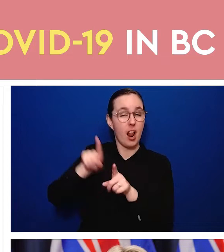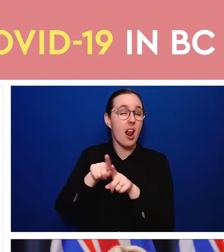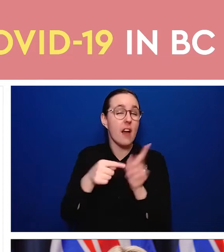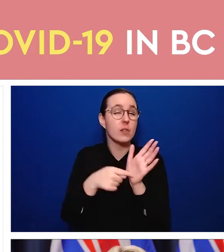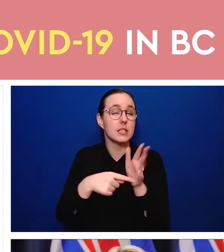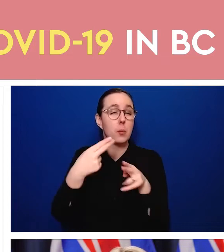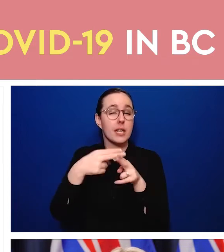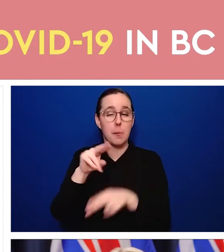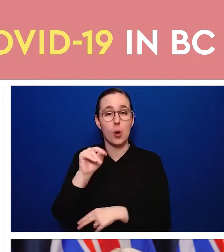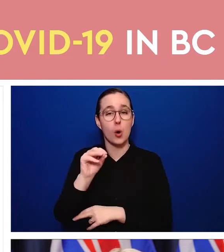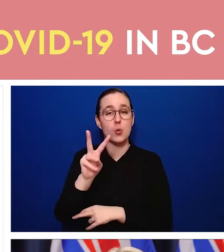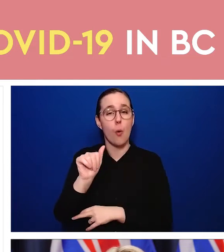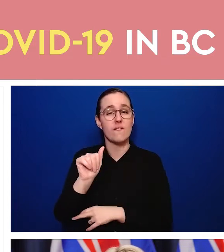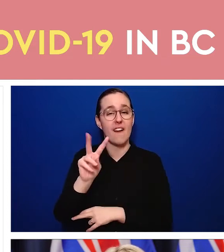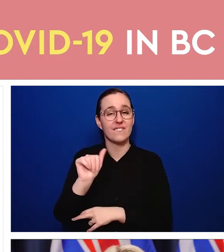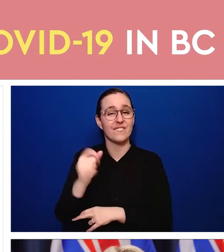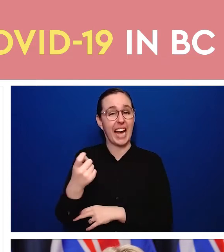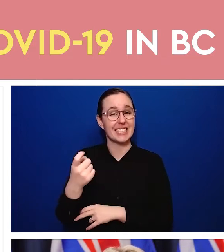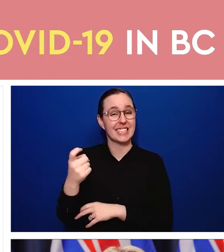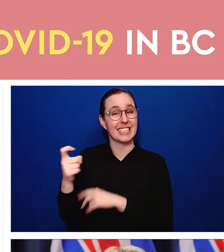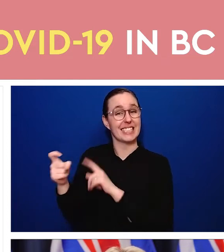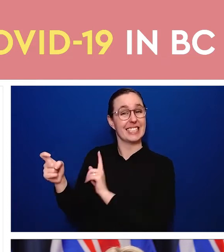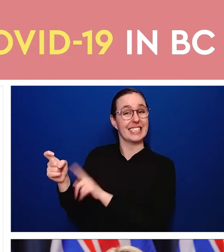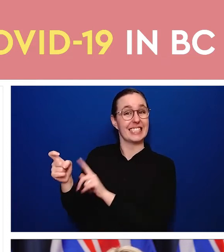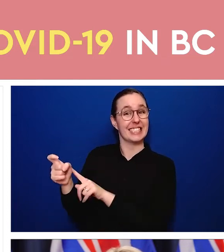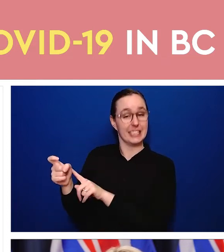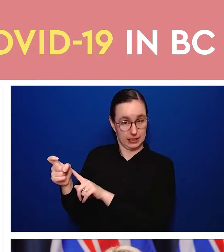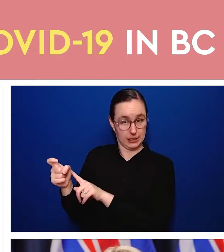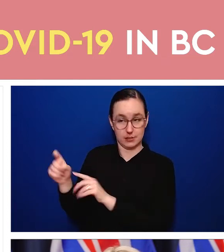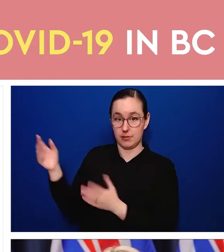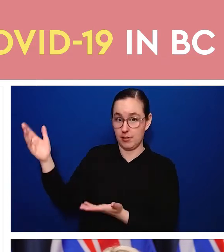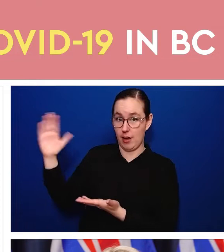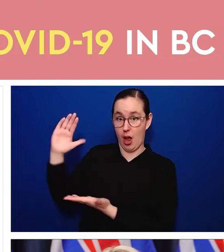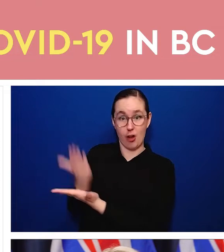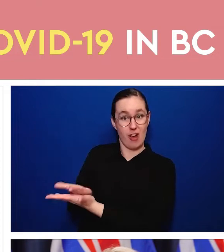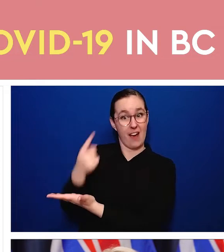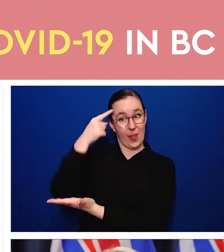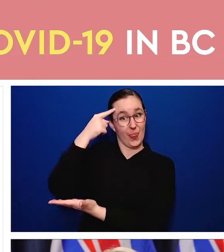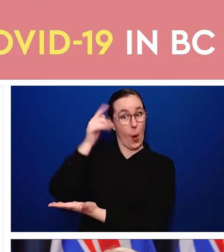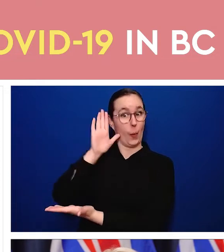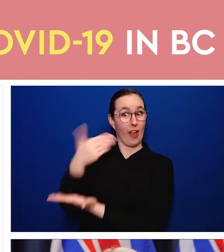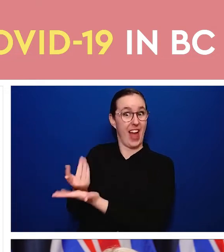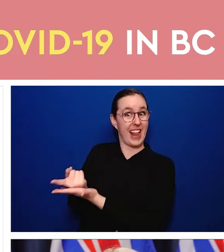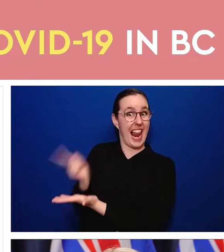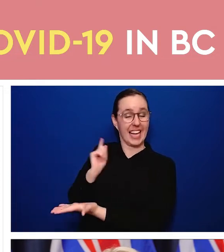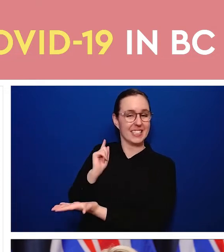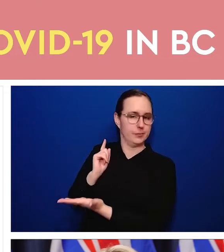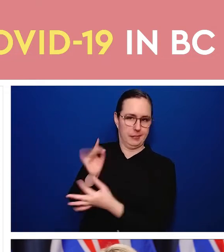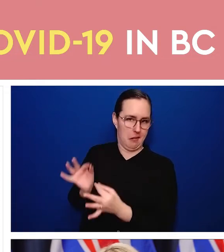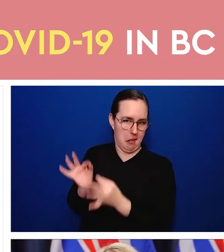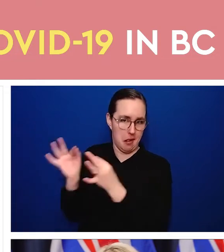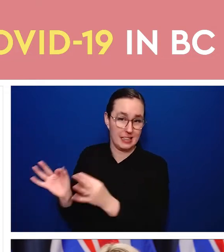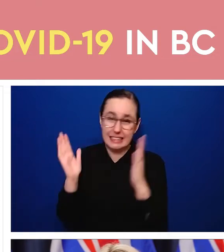be in the province by last week, and it looks like now we may not receive it until either the third or last week of March. So I